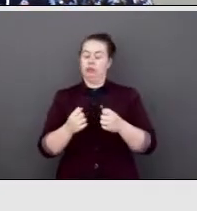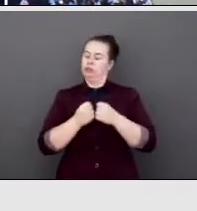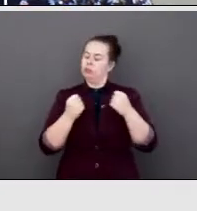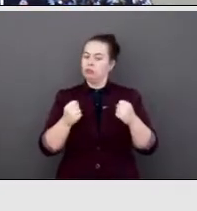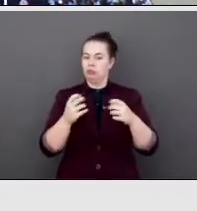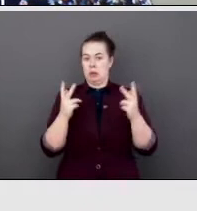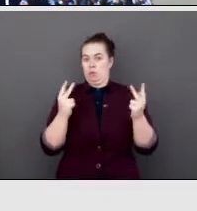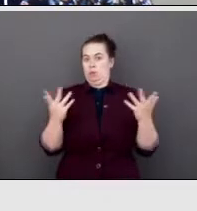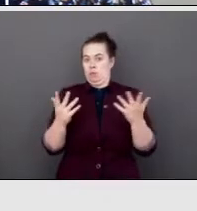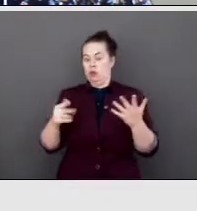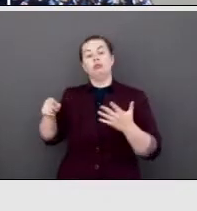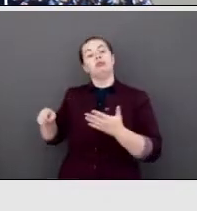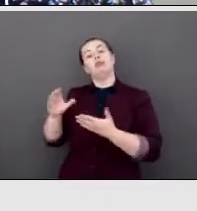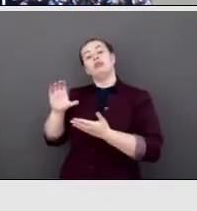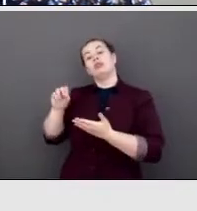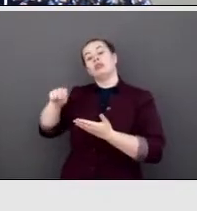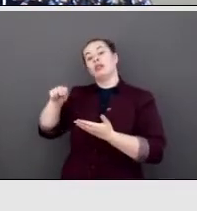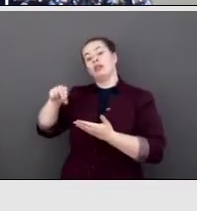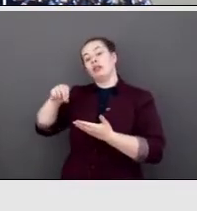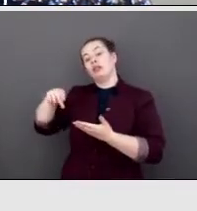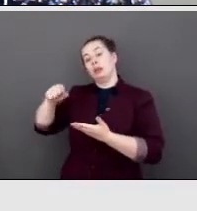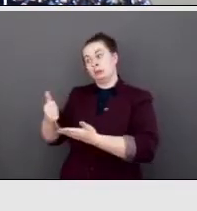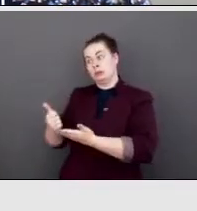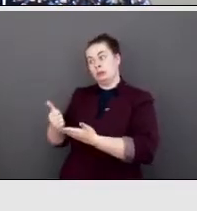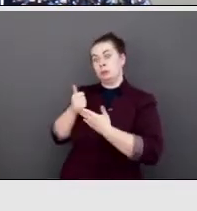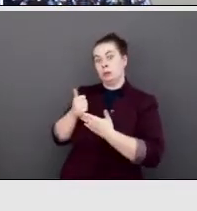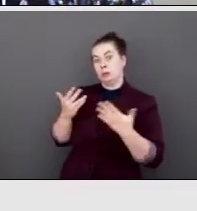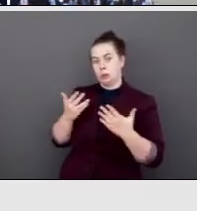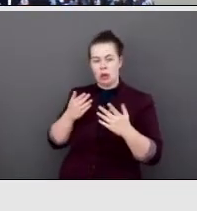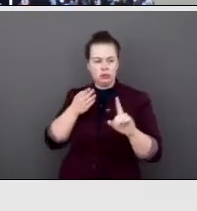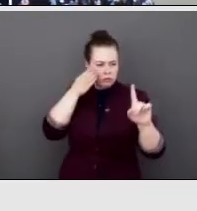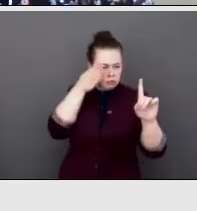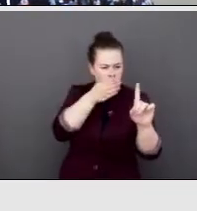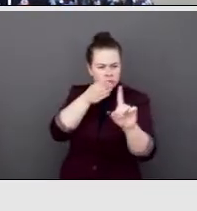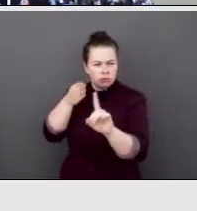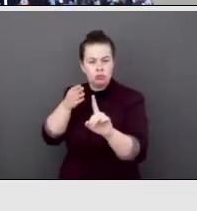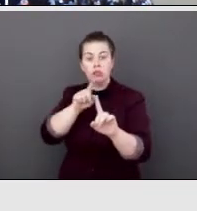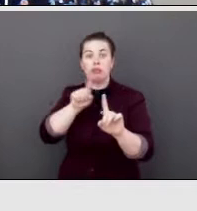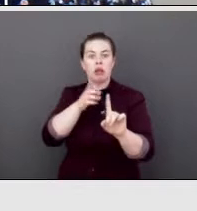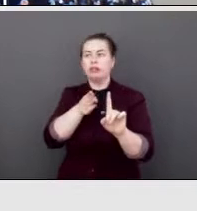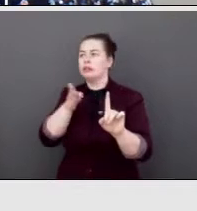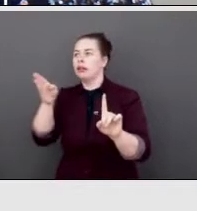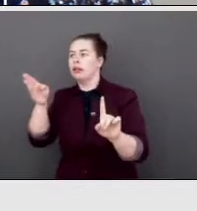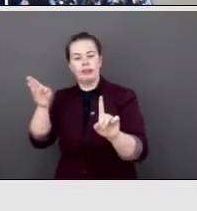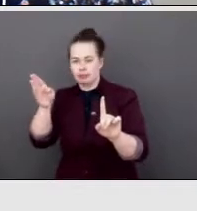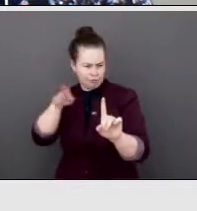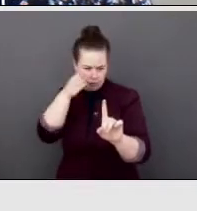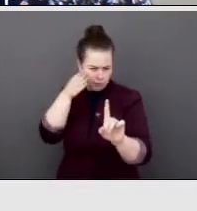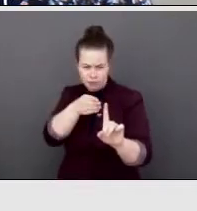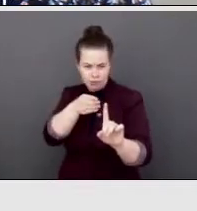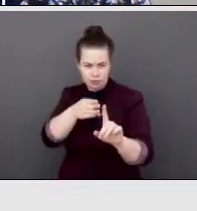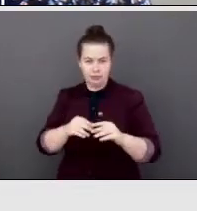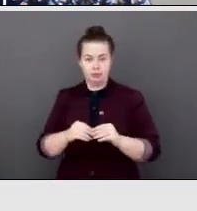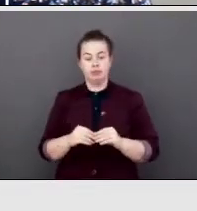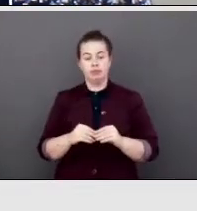set of heuristics to help us not to lose sight of the overall purpose of the platform. And my last point is that Conops is